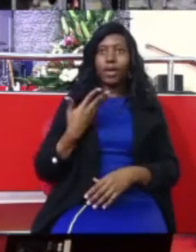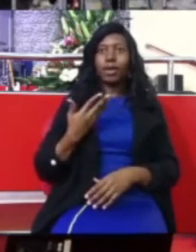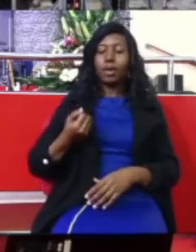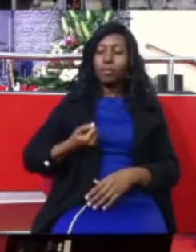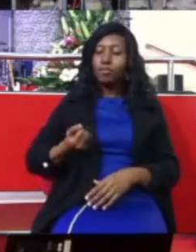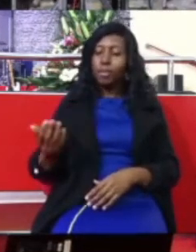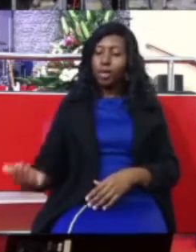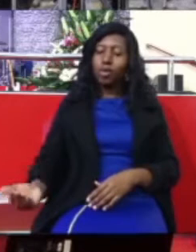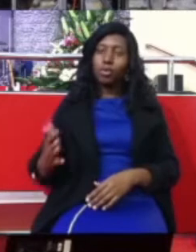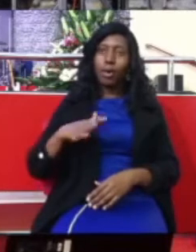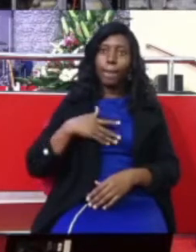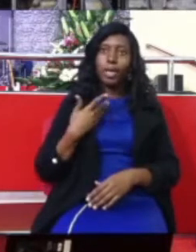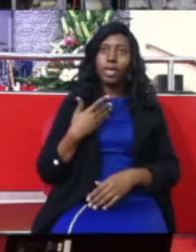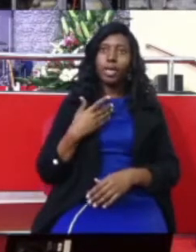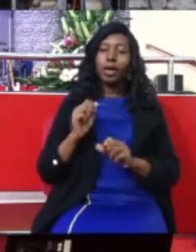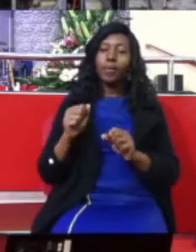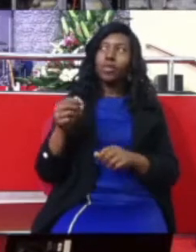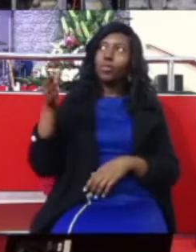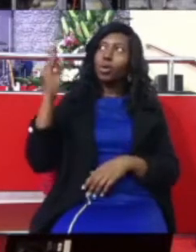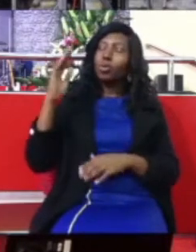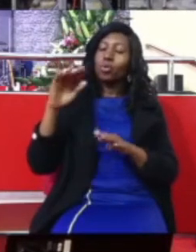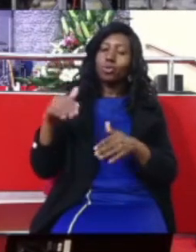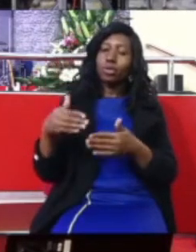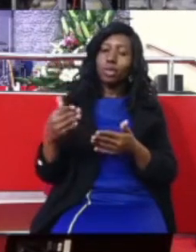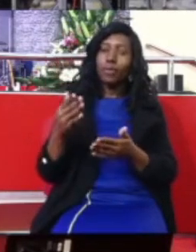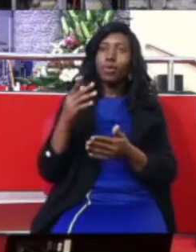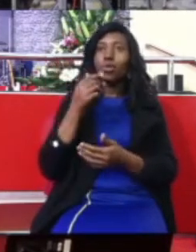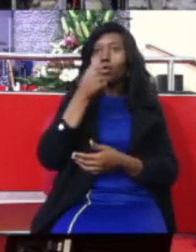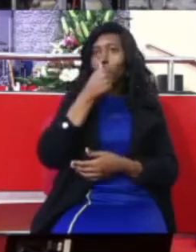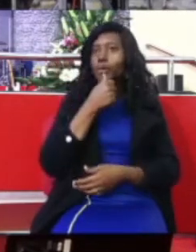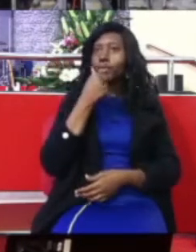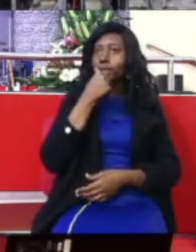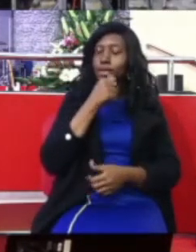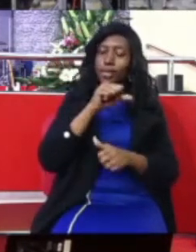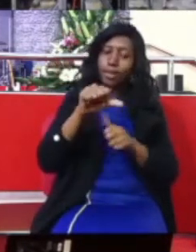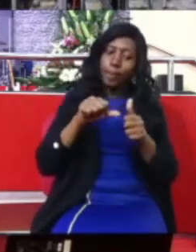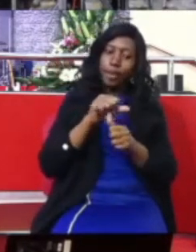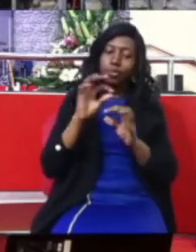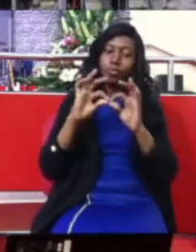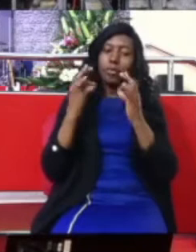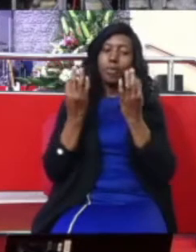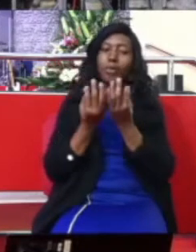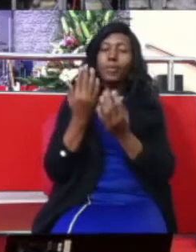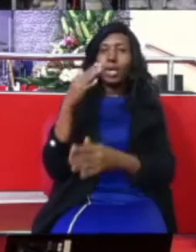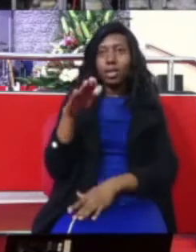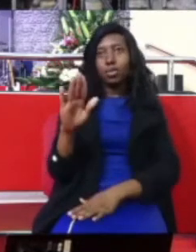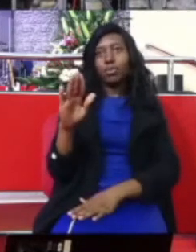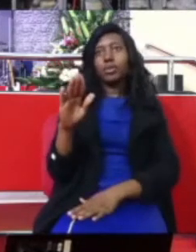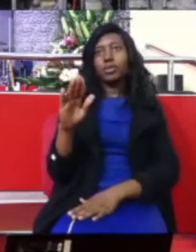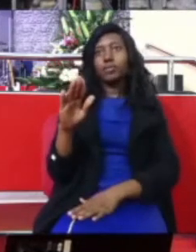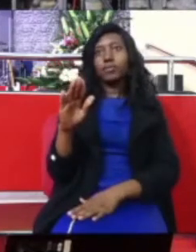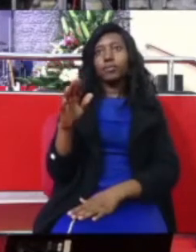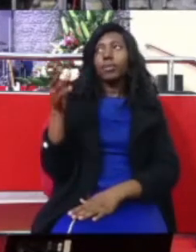the deep secrets that you have always wanted to know about your family. It's where now he starts releasing to you